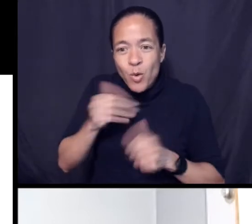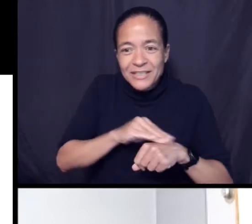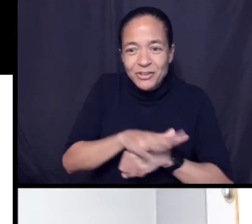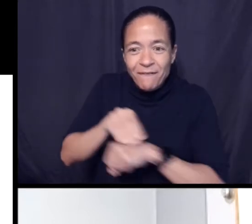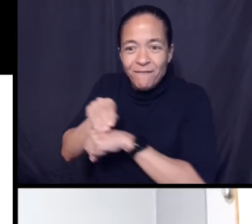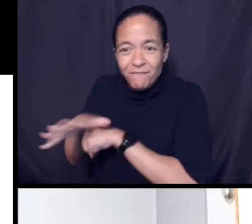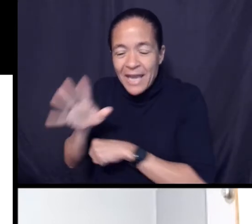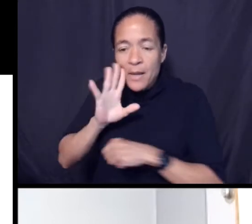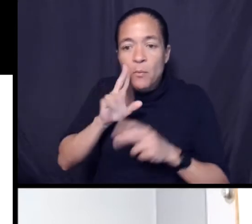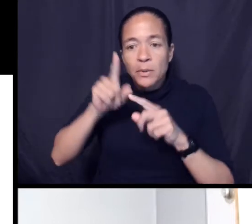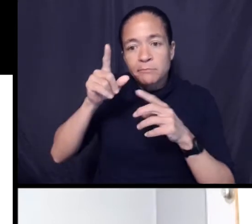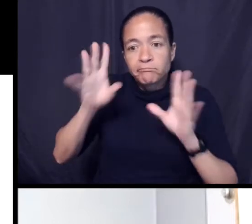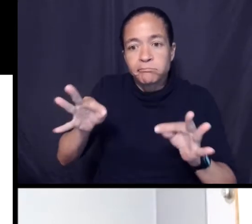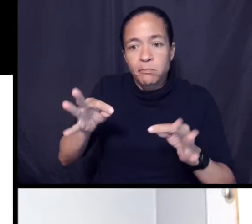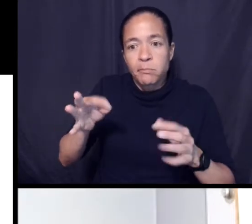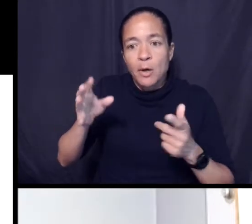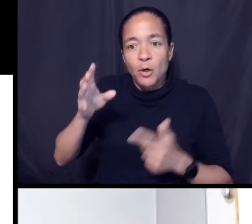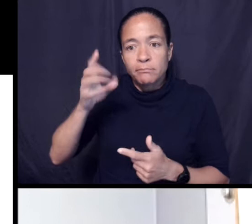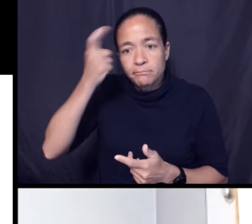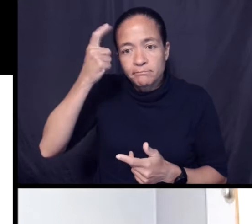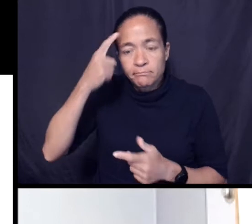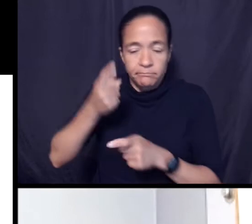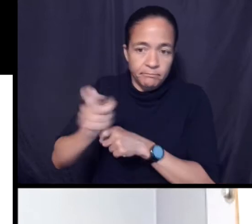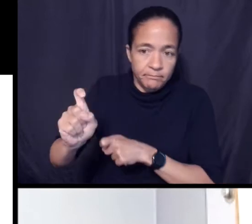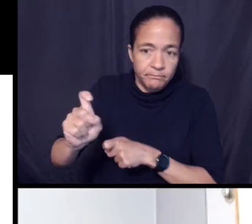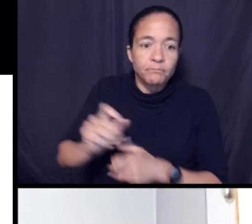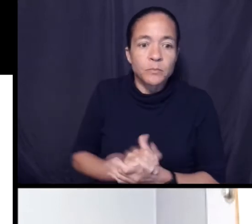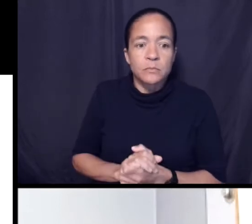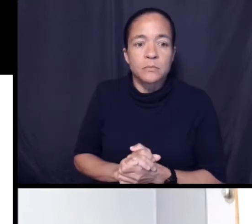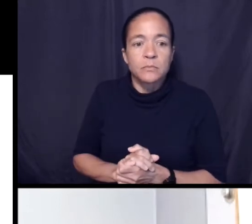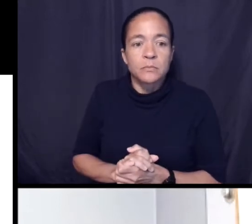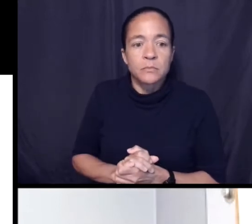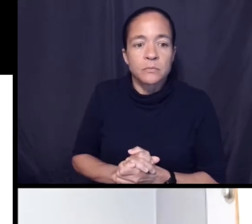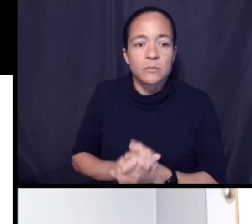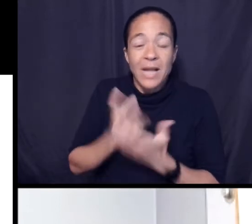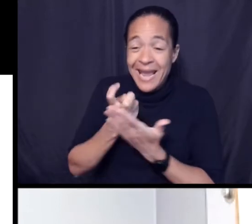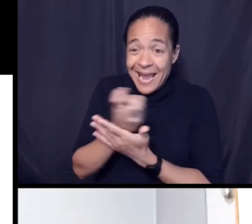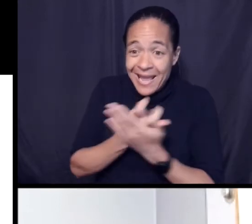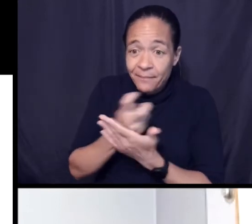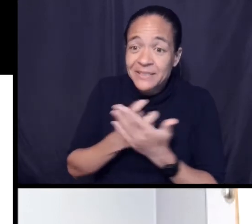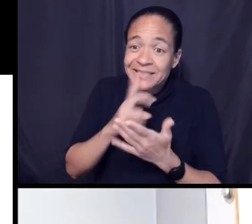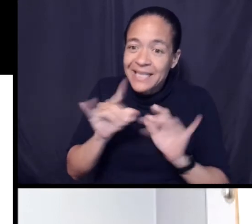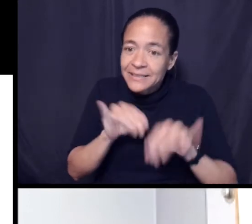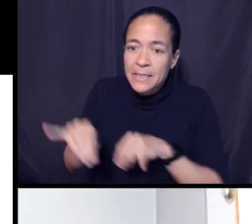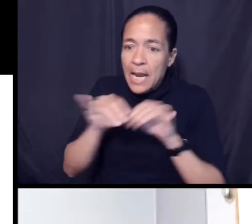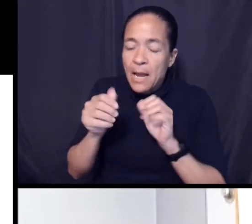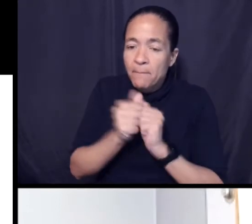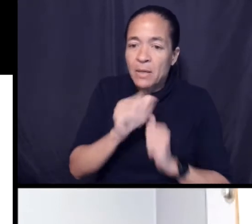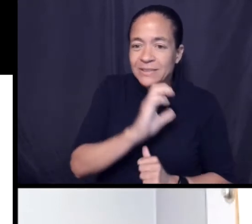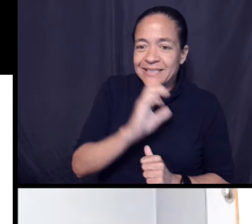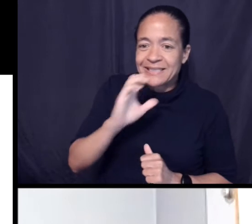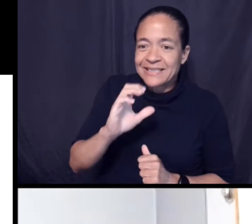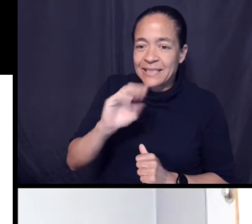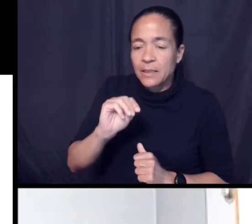Because of the neuron, specifically because of neuronal migration defects, epilepsy is very common in association with congenital